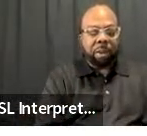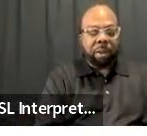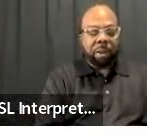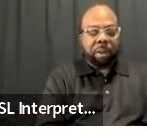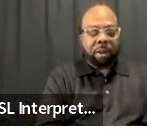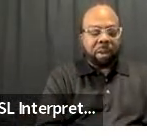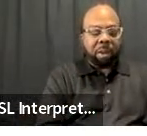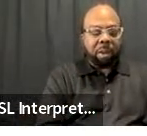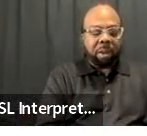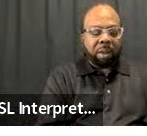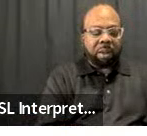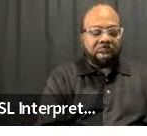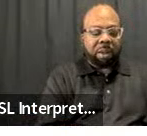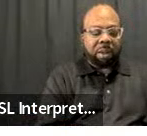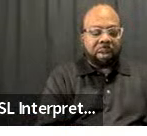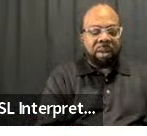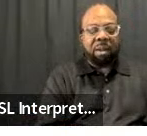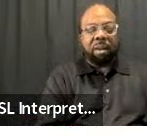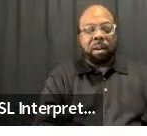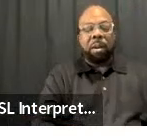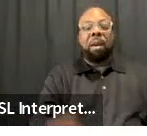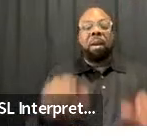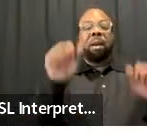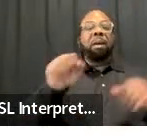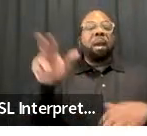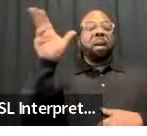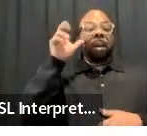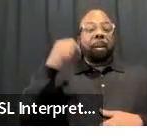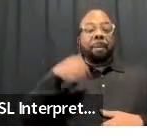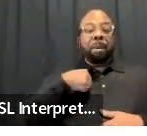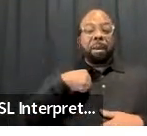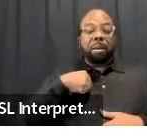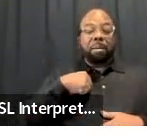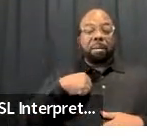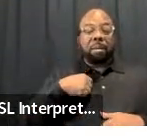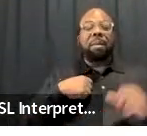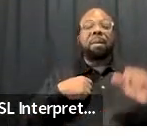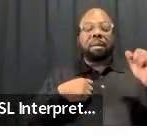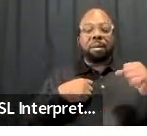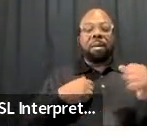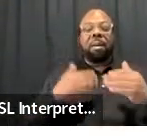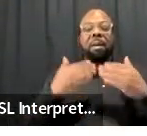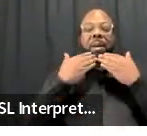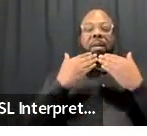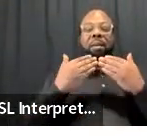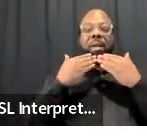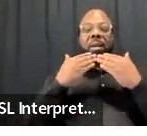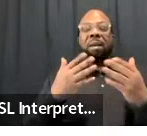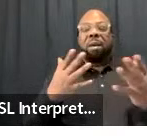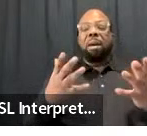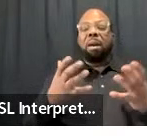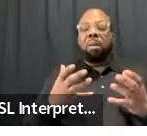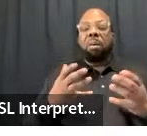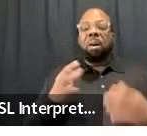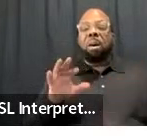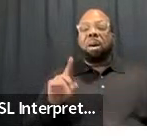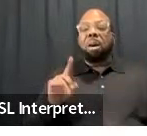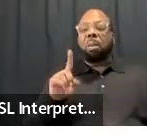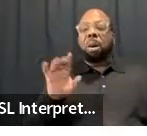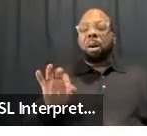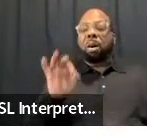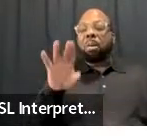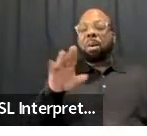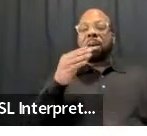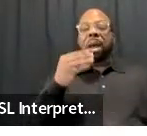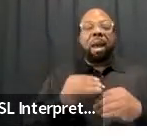Hello, can you hear me? Yes, we can hear you. All right, thank you. I wanted to ask one question I put in the chat,